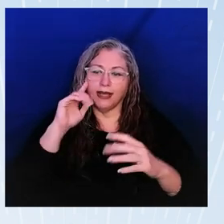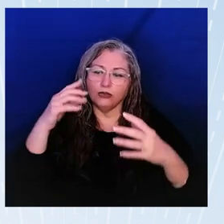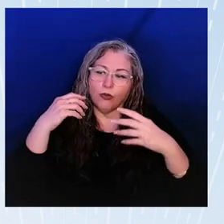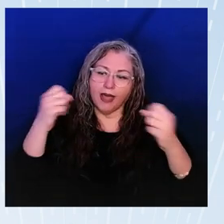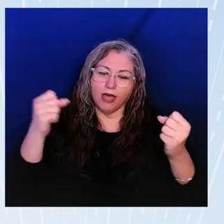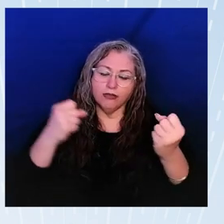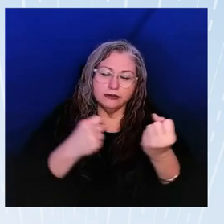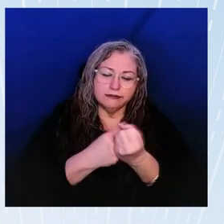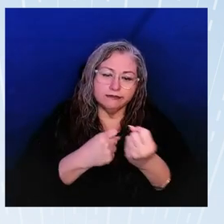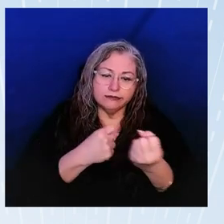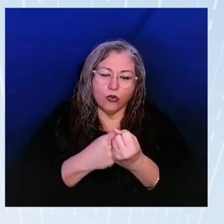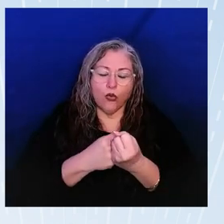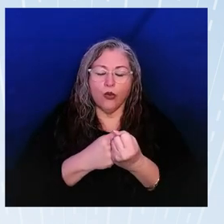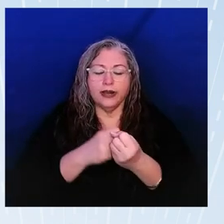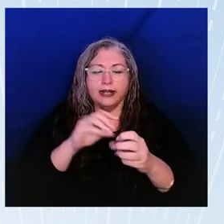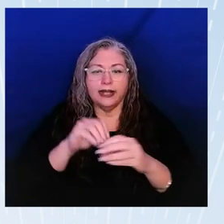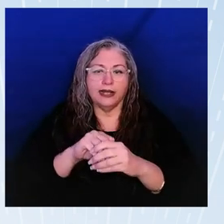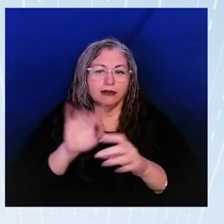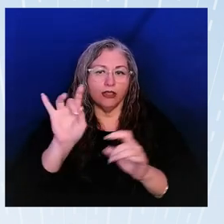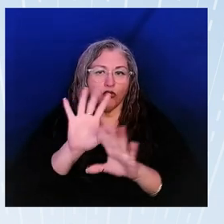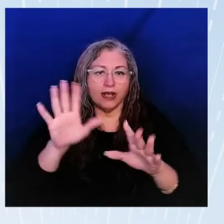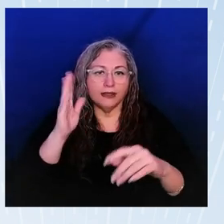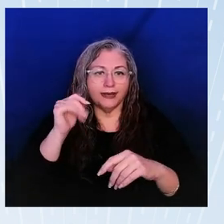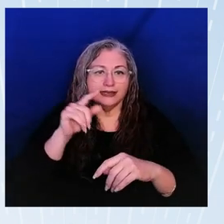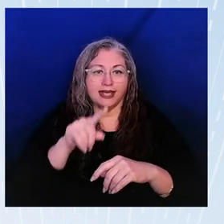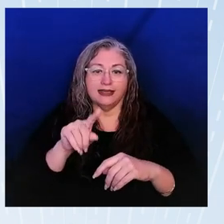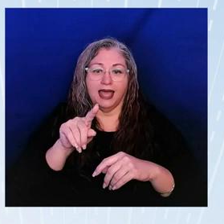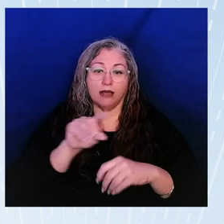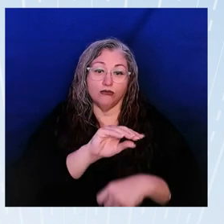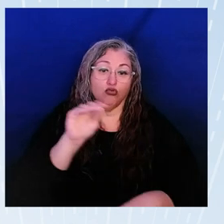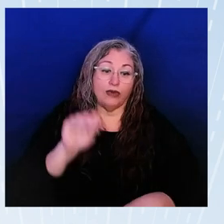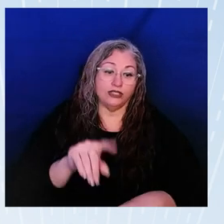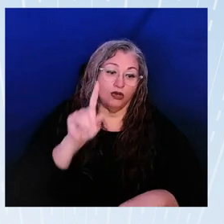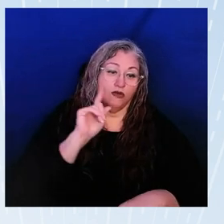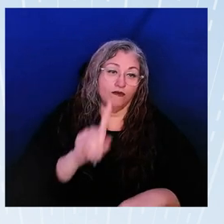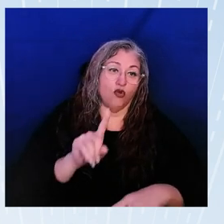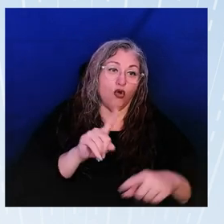support, because the ratio of teachers to